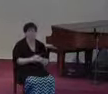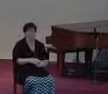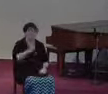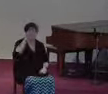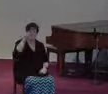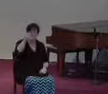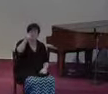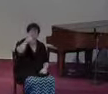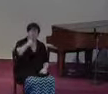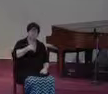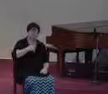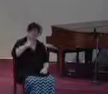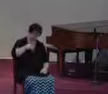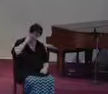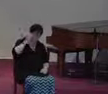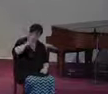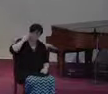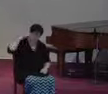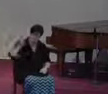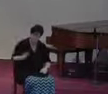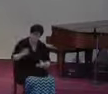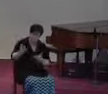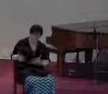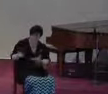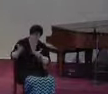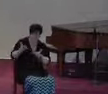You said I would see him and I've seen him.